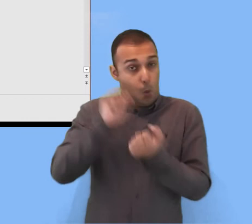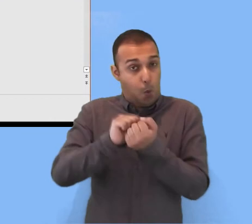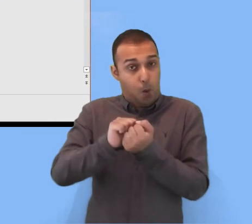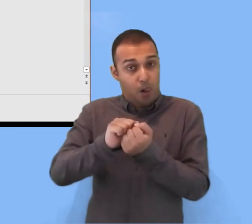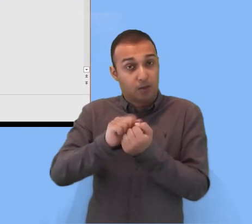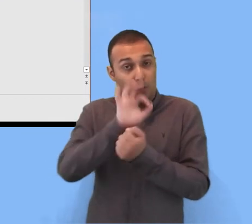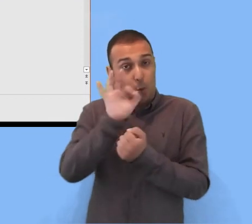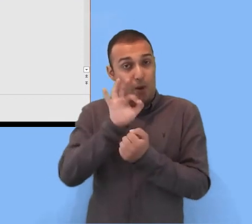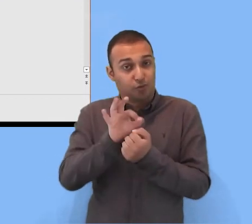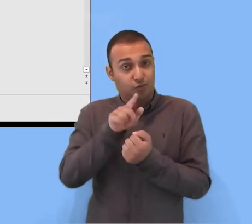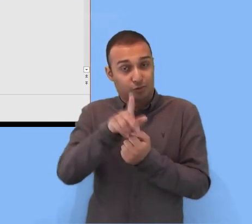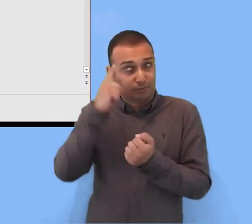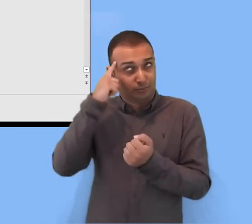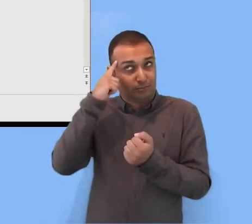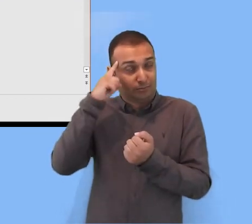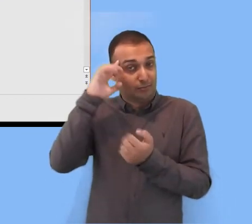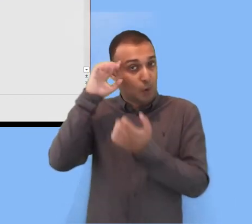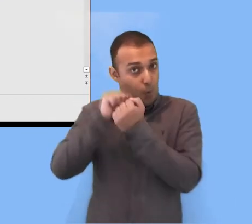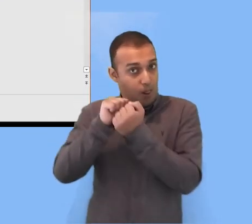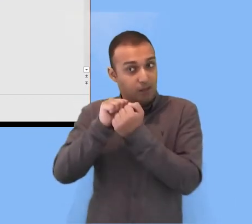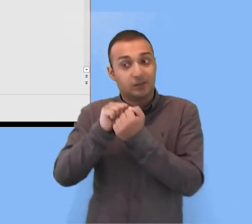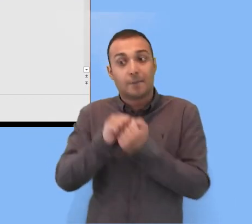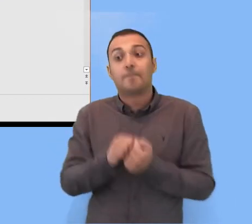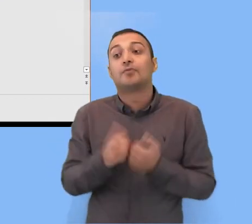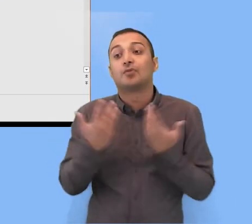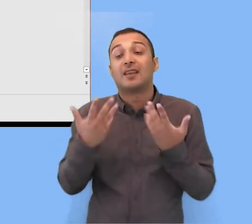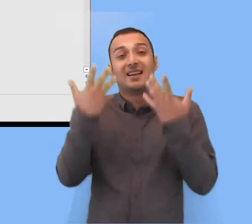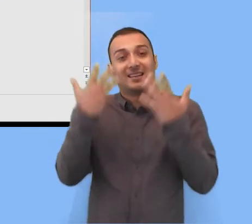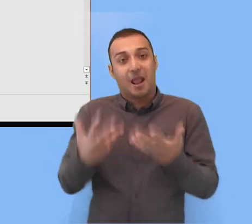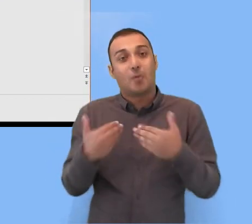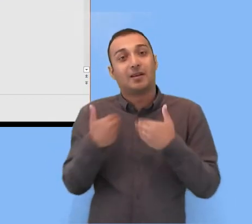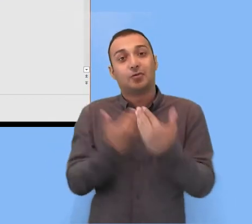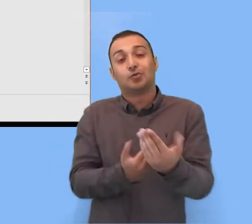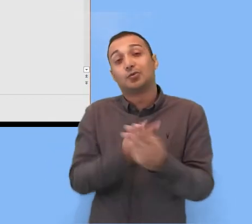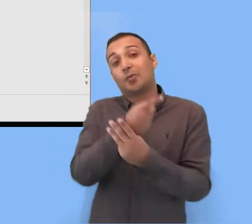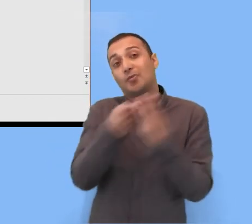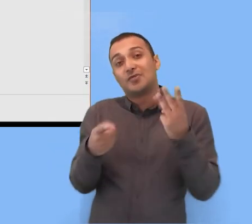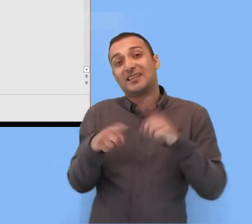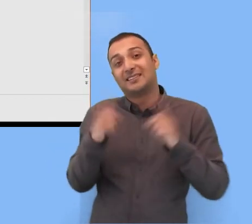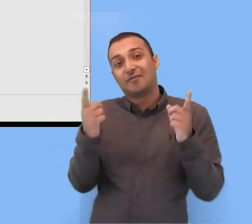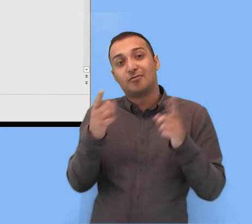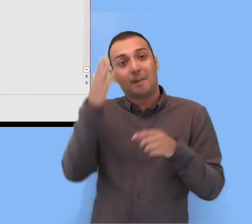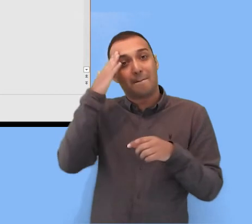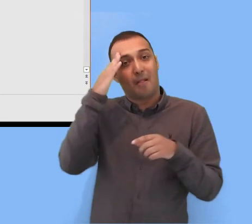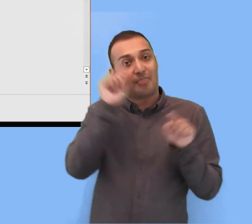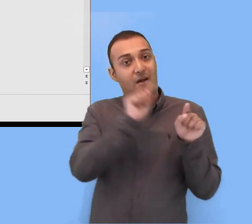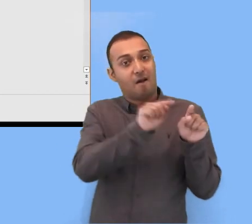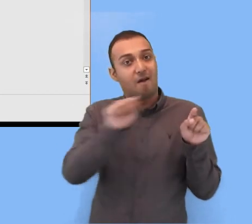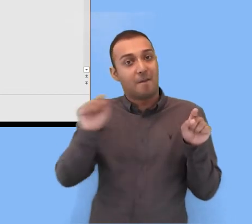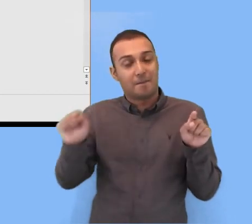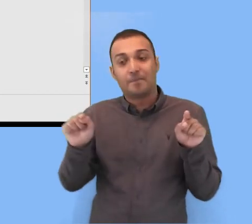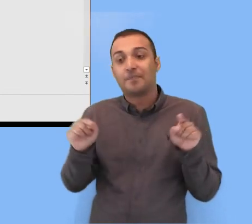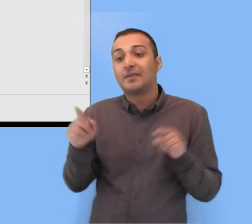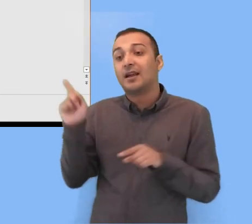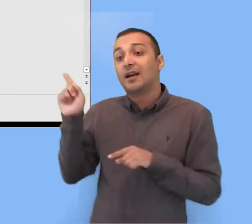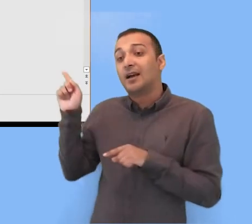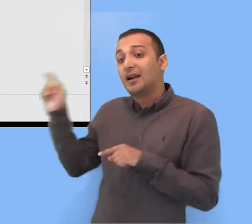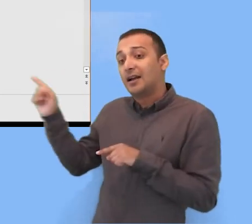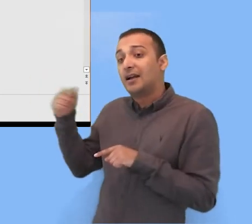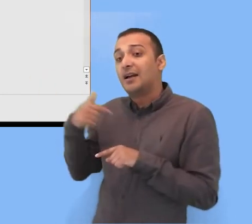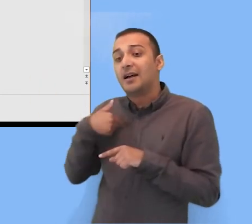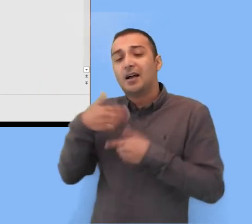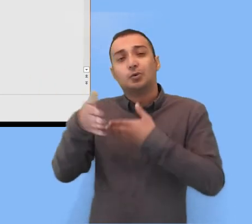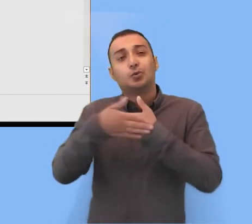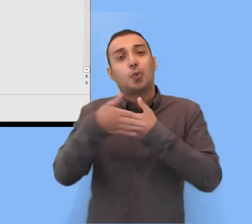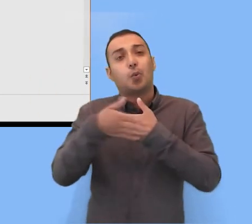to tell you a bit about the questions I asked these 3 mothers. And I've put this door here because when